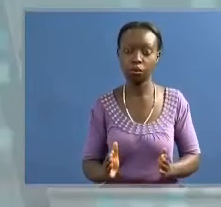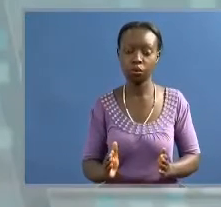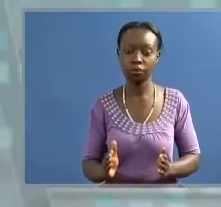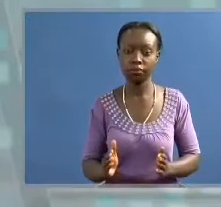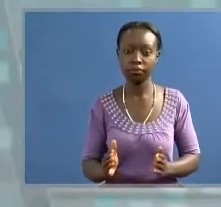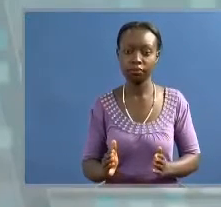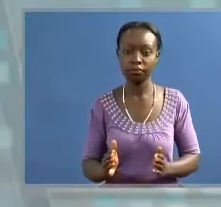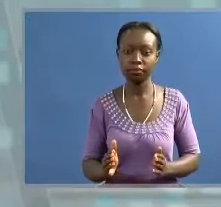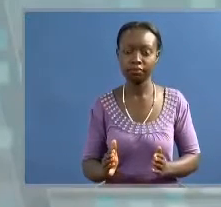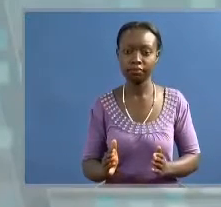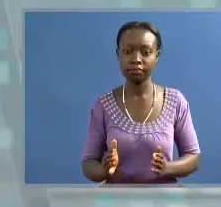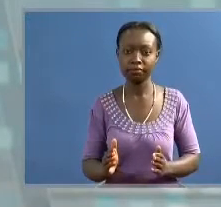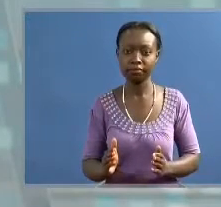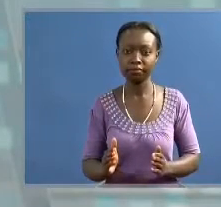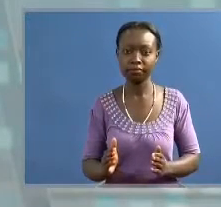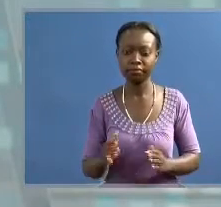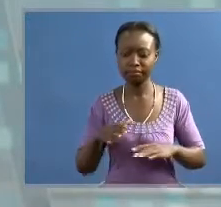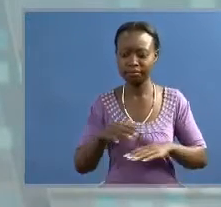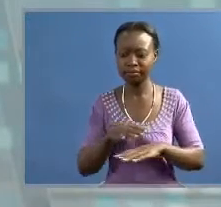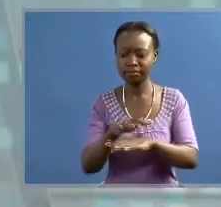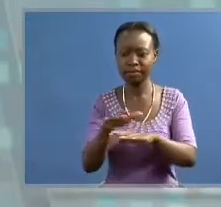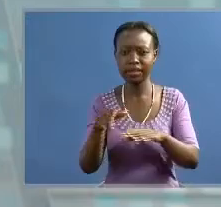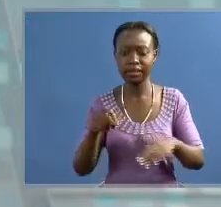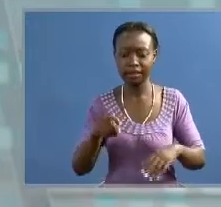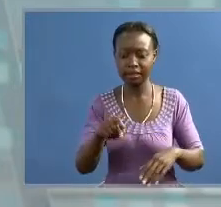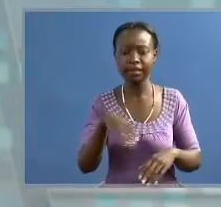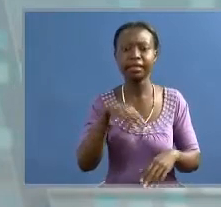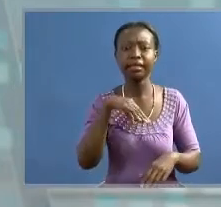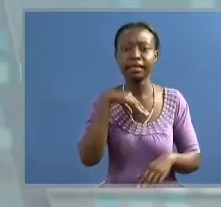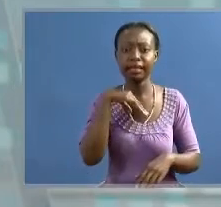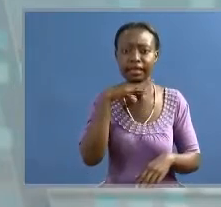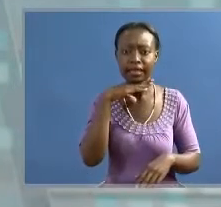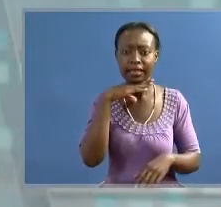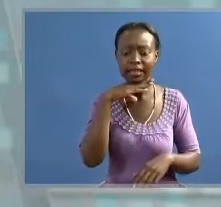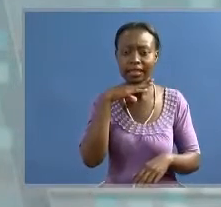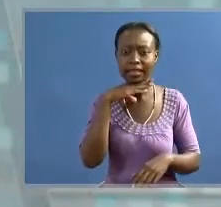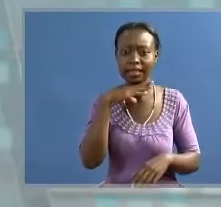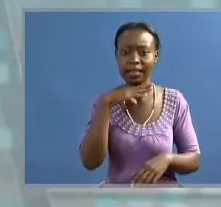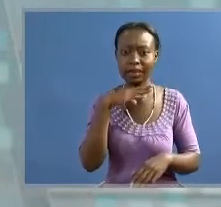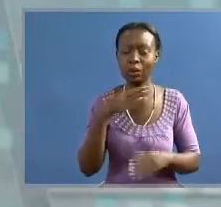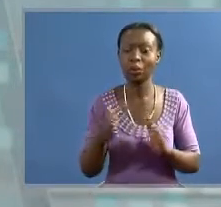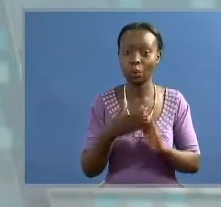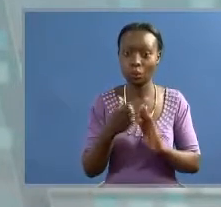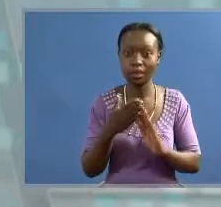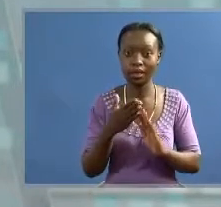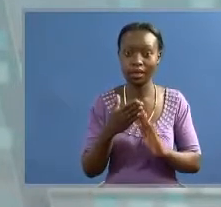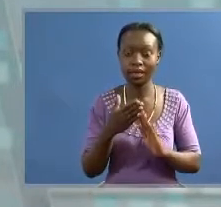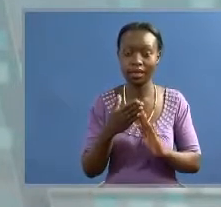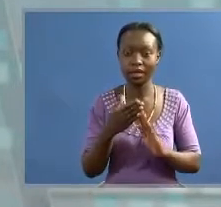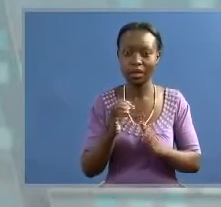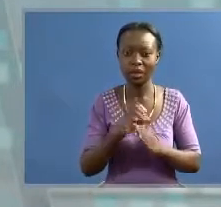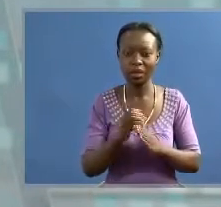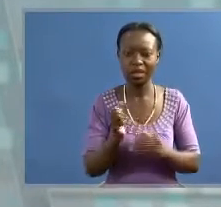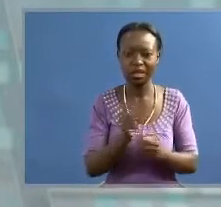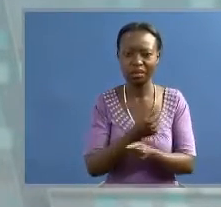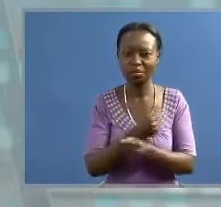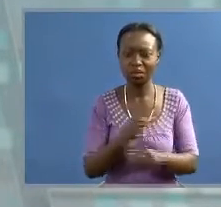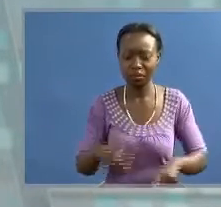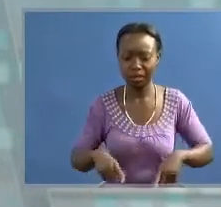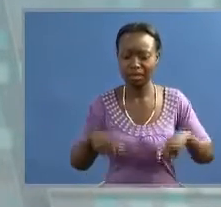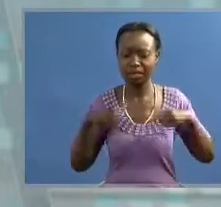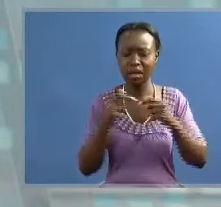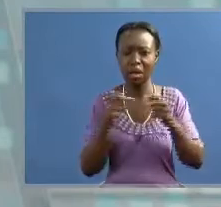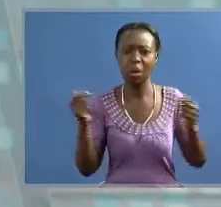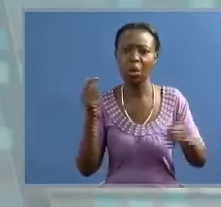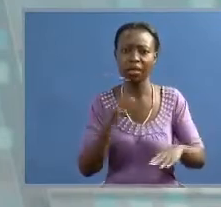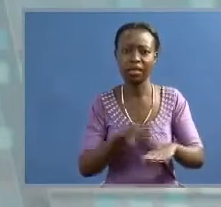not airborne, or it dies very fast in hot temperatures, and it cannot stay for longer or on a surface that's on transit or something